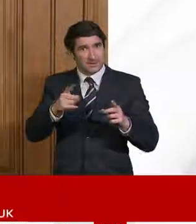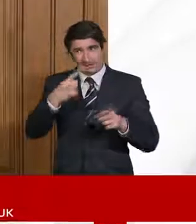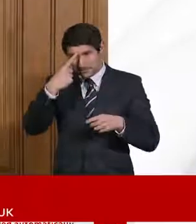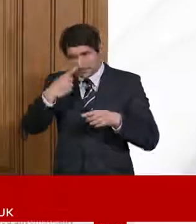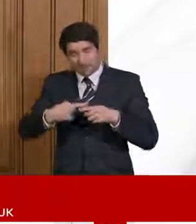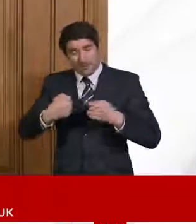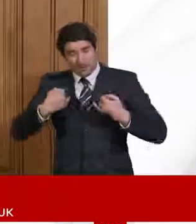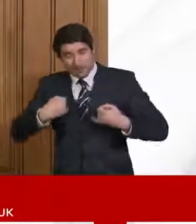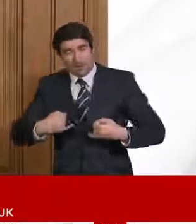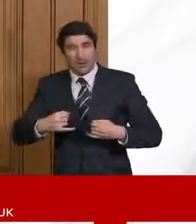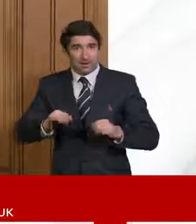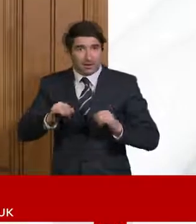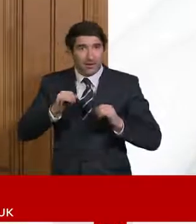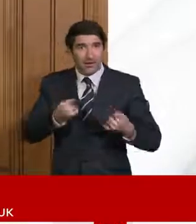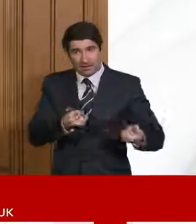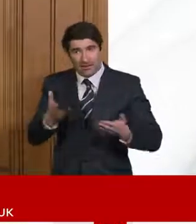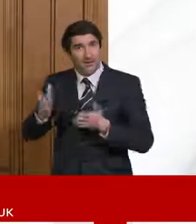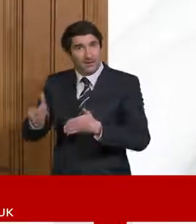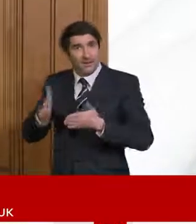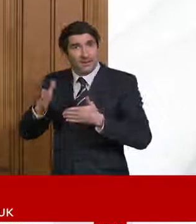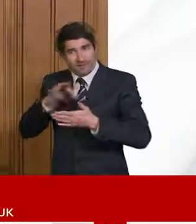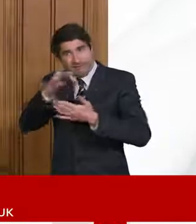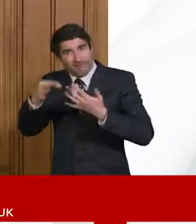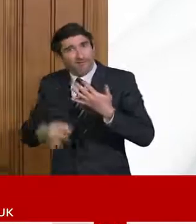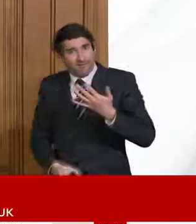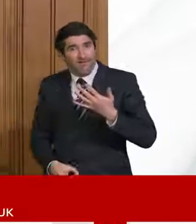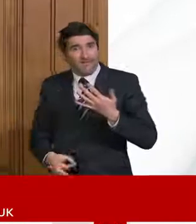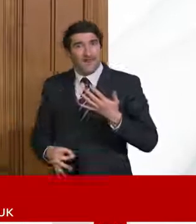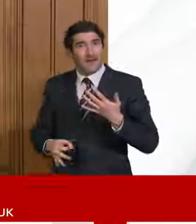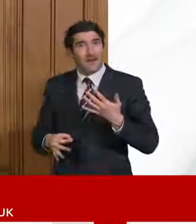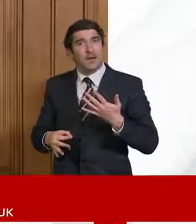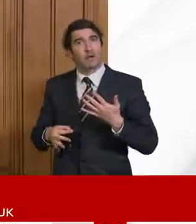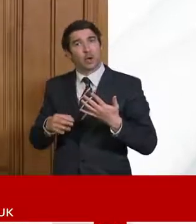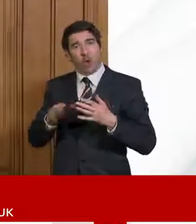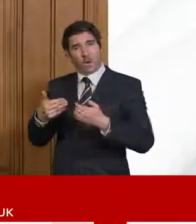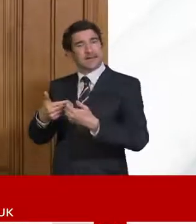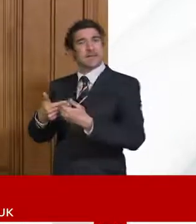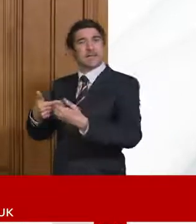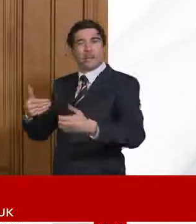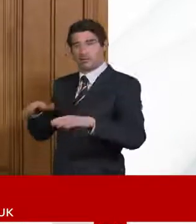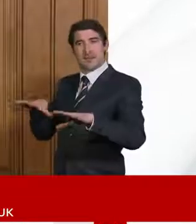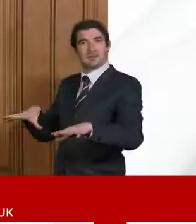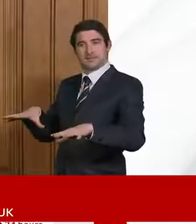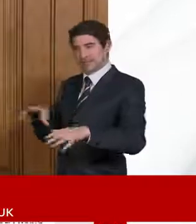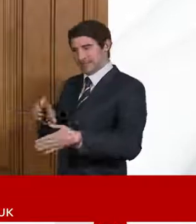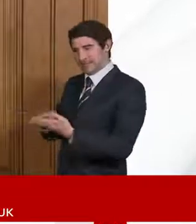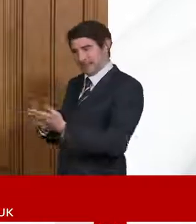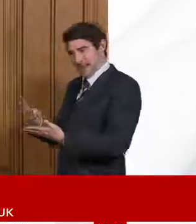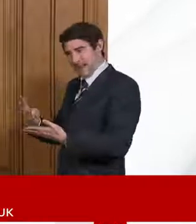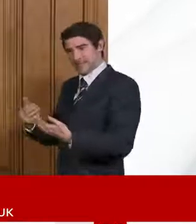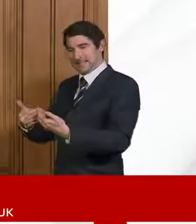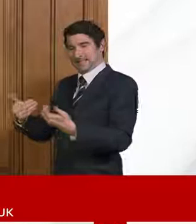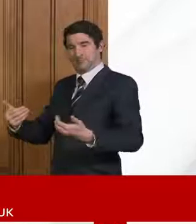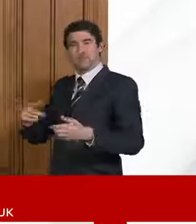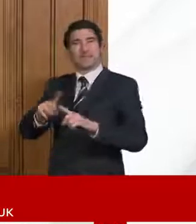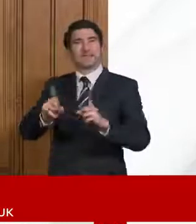that also gives us more capacity, because in complex elective surgery, people can require intensive care beds. So as I said a few days ago, and it